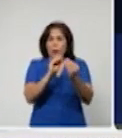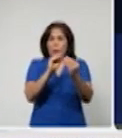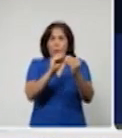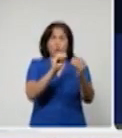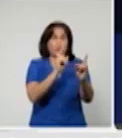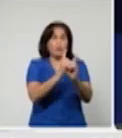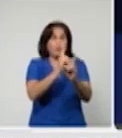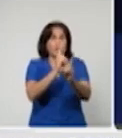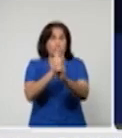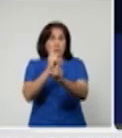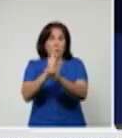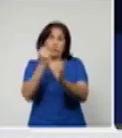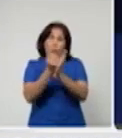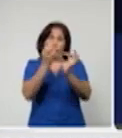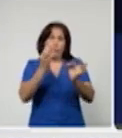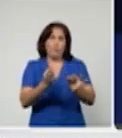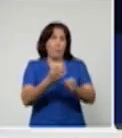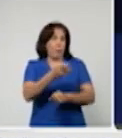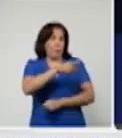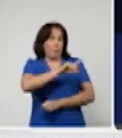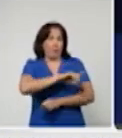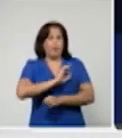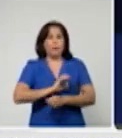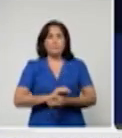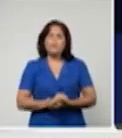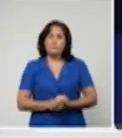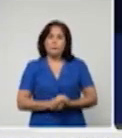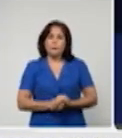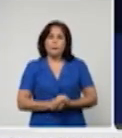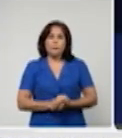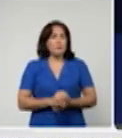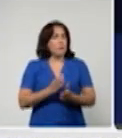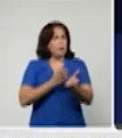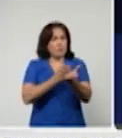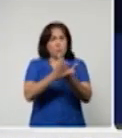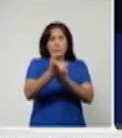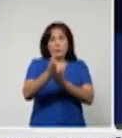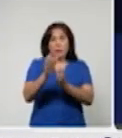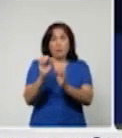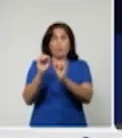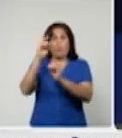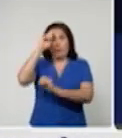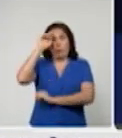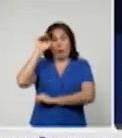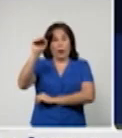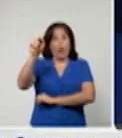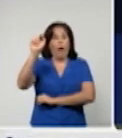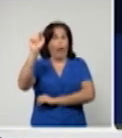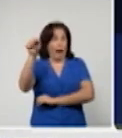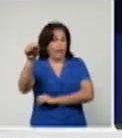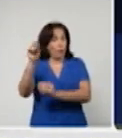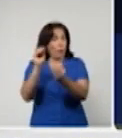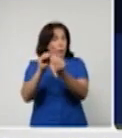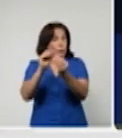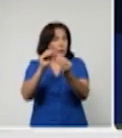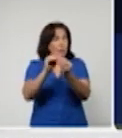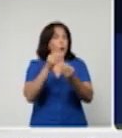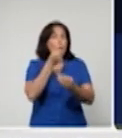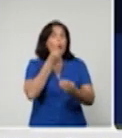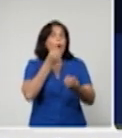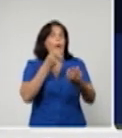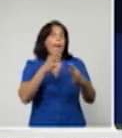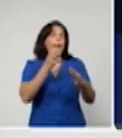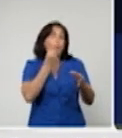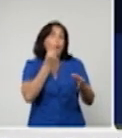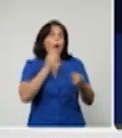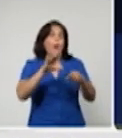diagnosed yesterday, the source of infection linked to 2 cases is yet to be determined. This brings